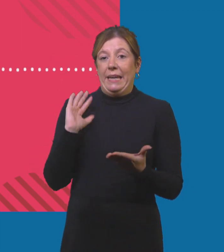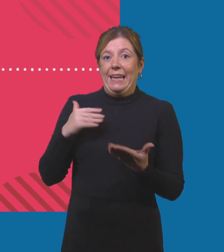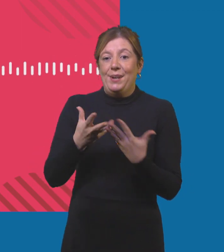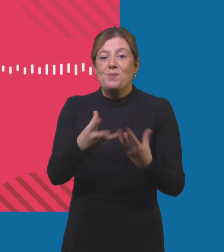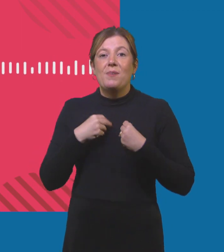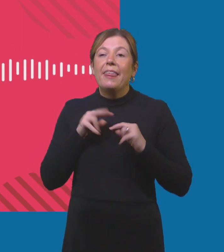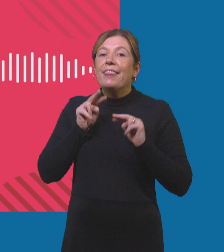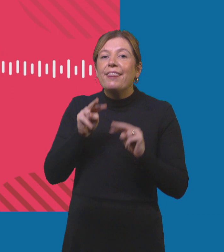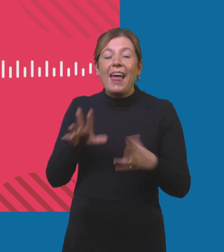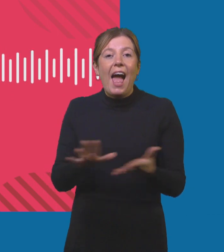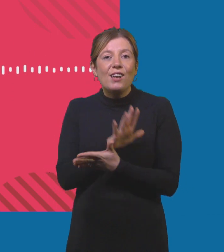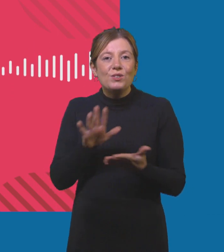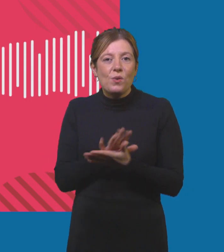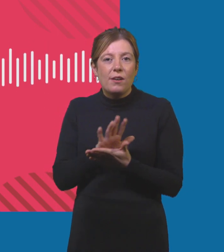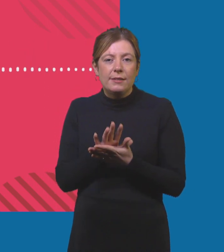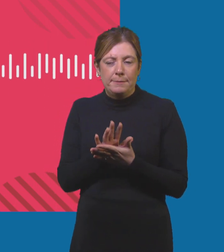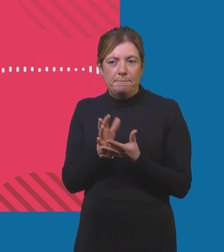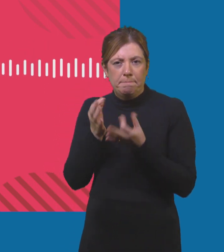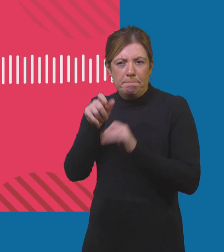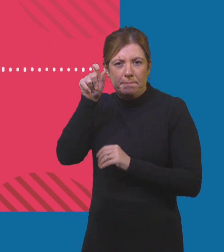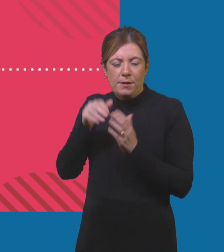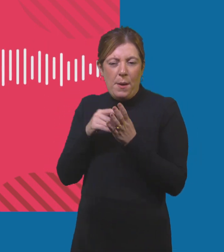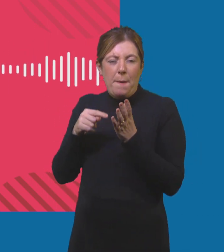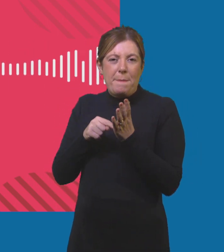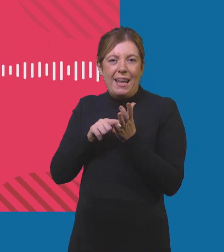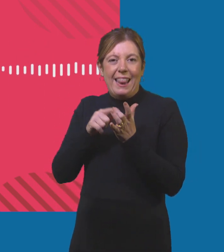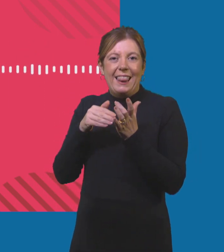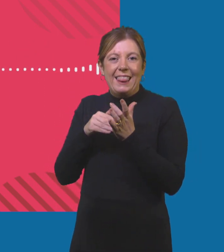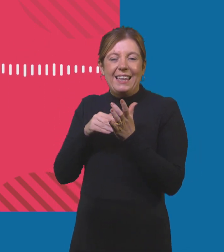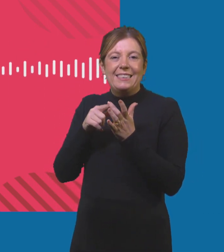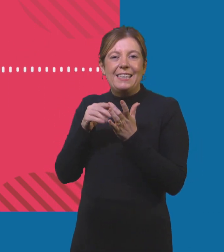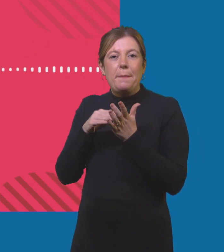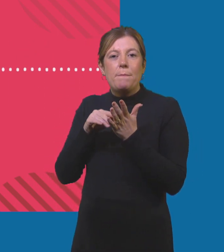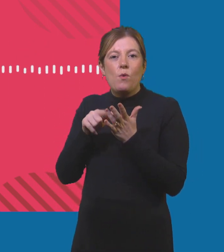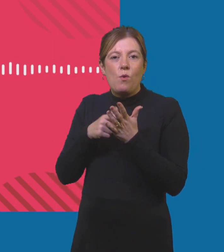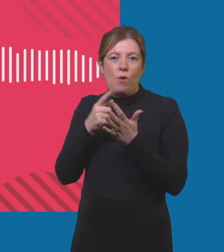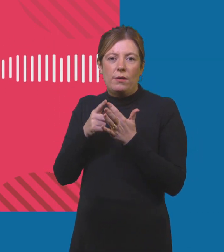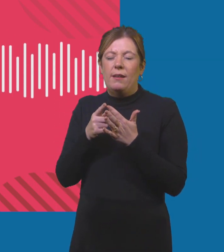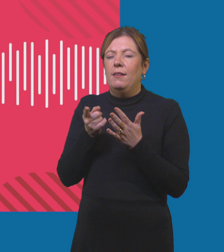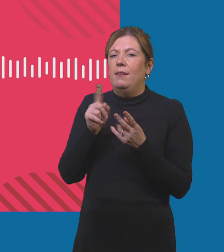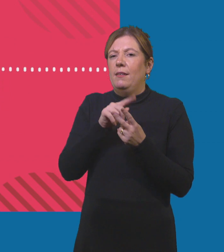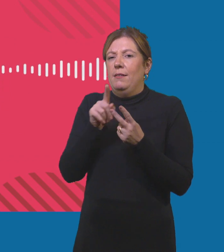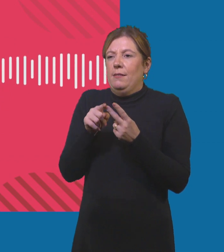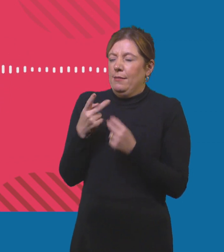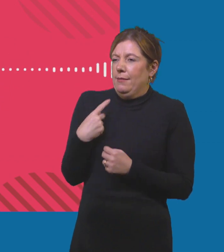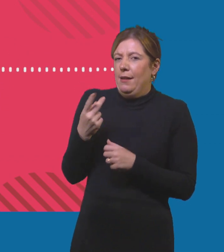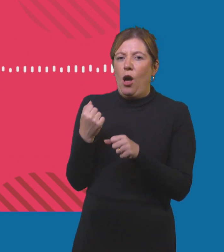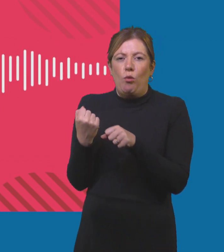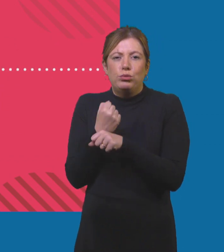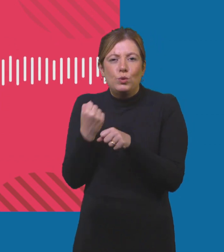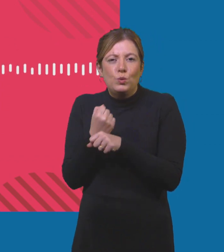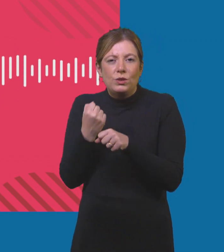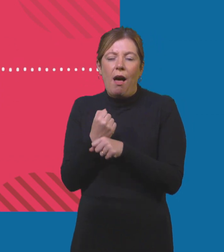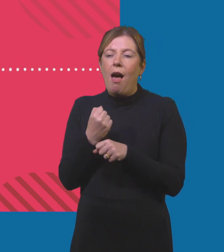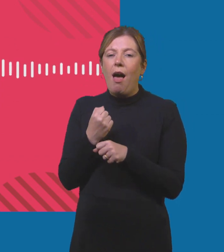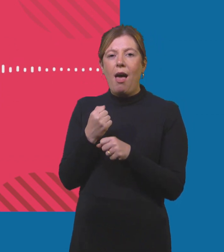Thank you to our in-house specialist, Matt Lizzymore, and our guest, Mark Ormrod. Thank you to our producer, Jolene